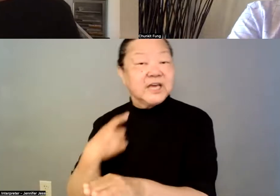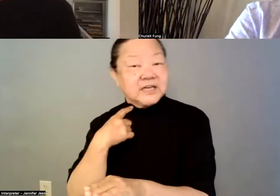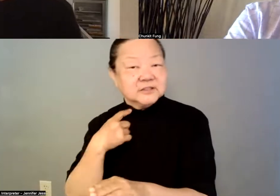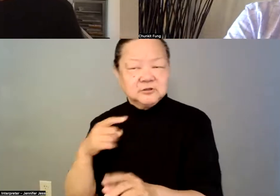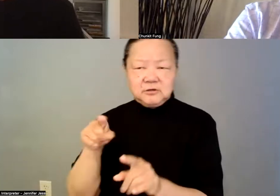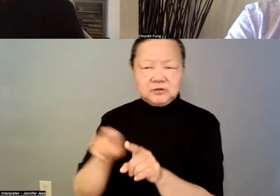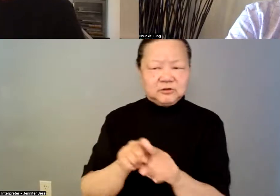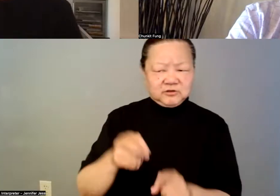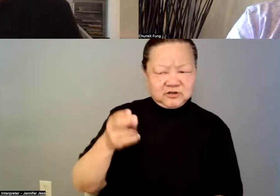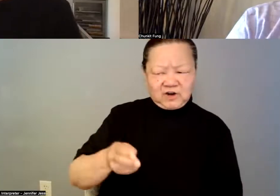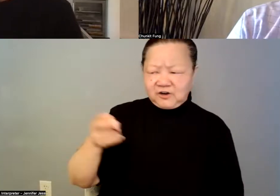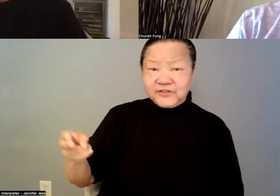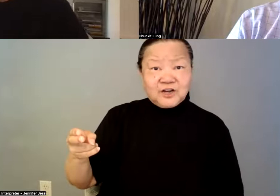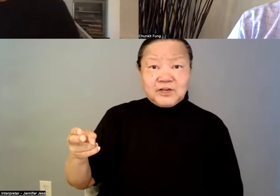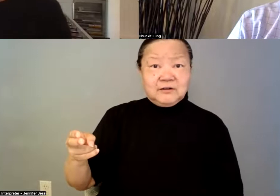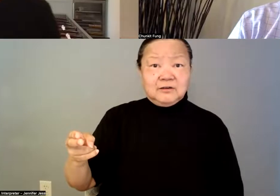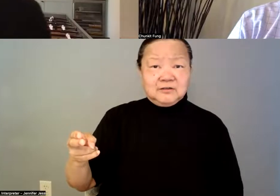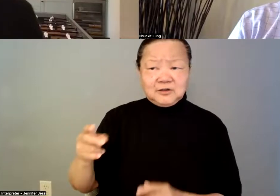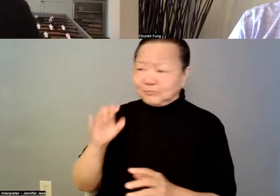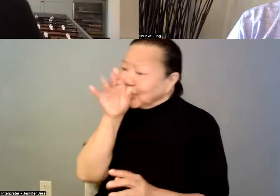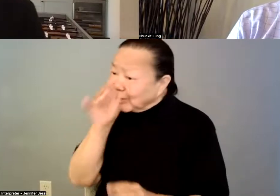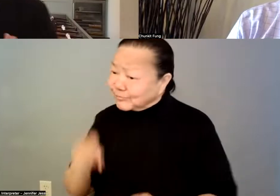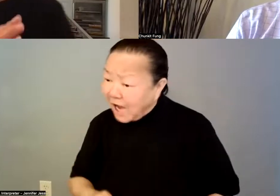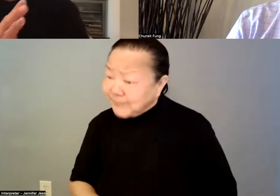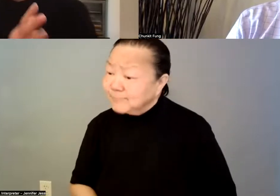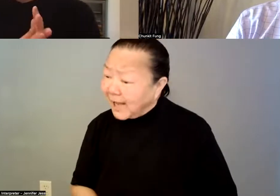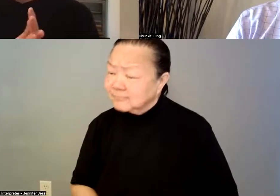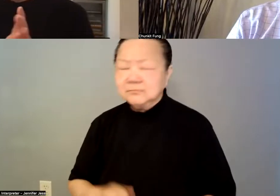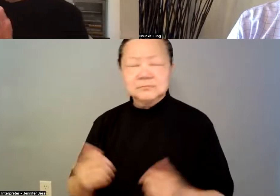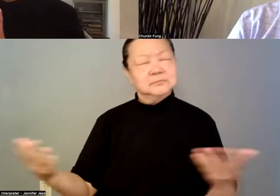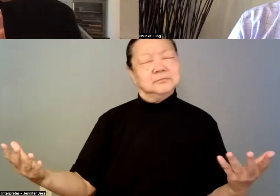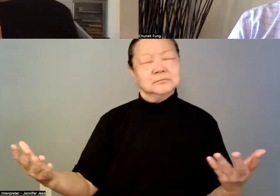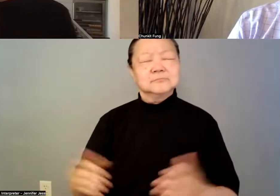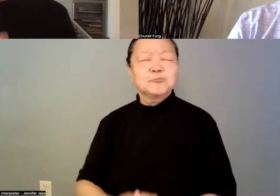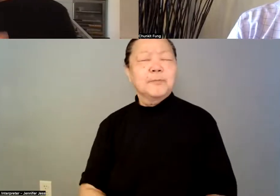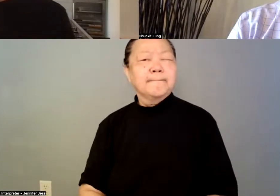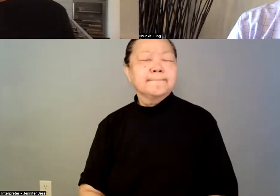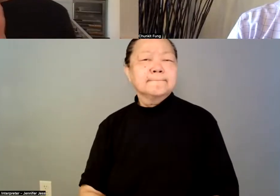hearing, just like how loudly people would speak to them. And just like